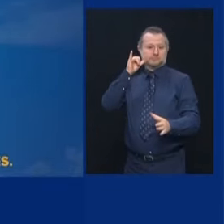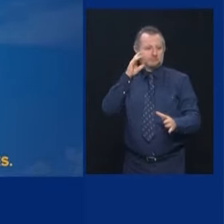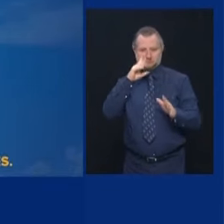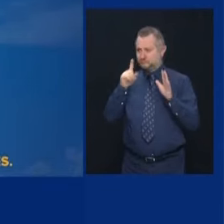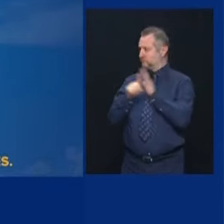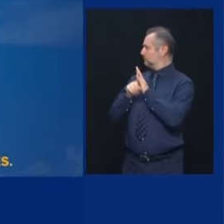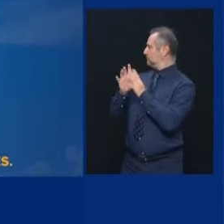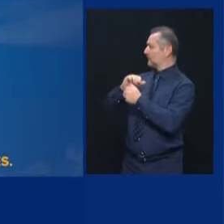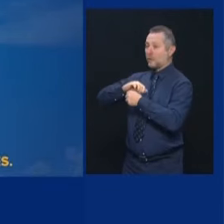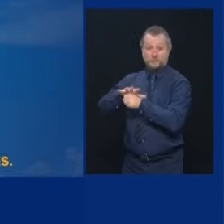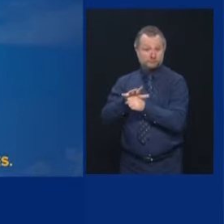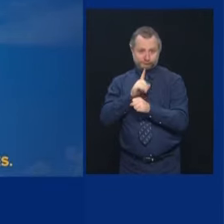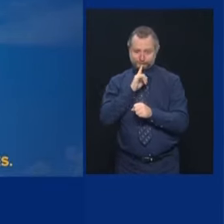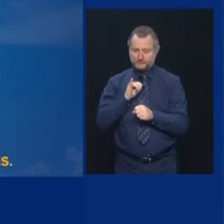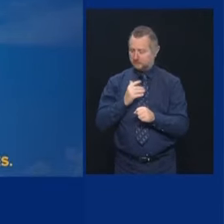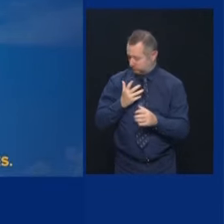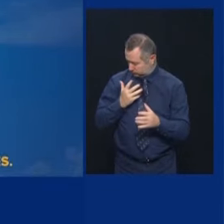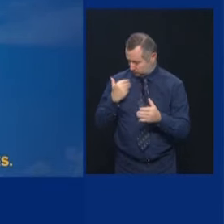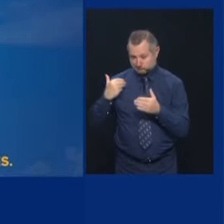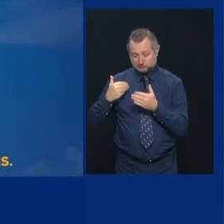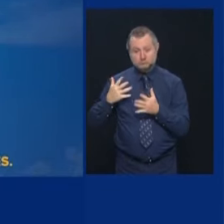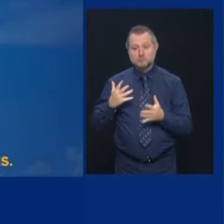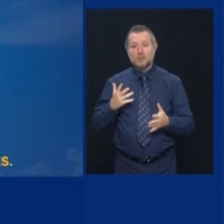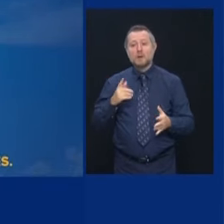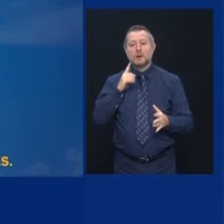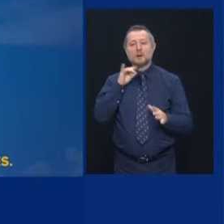that same freshness and energy.